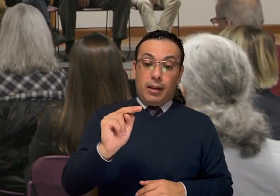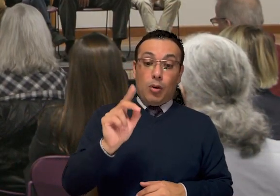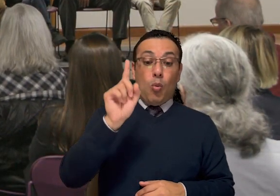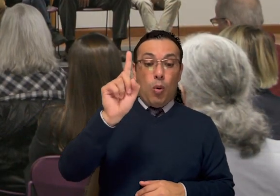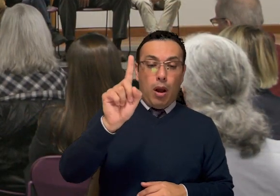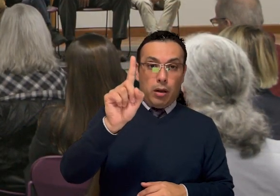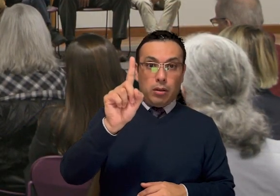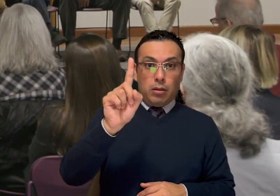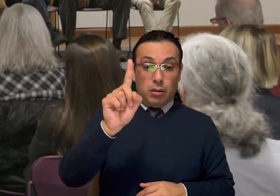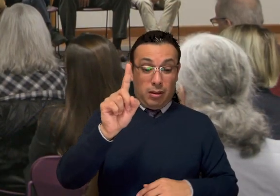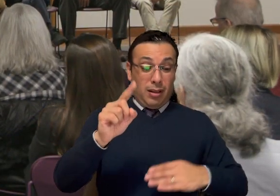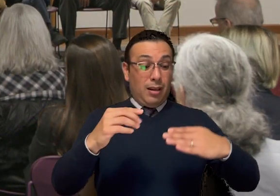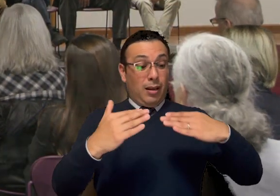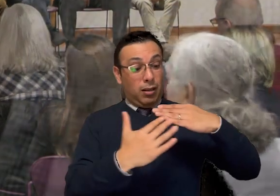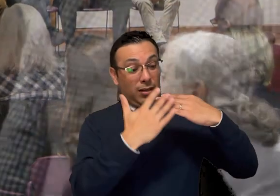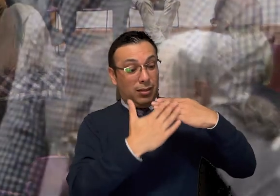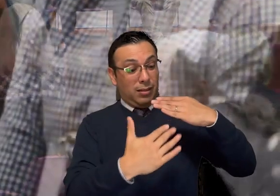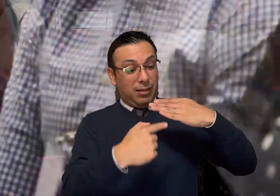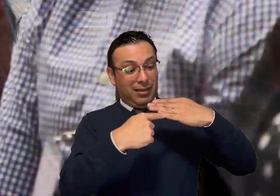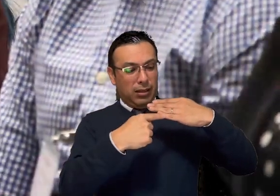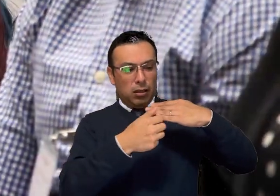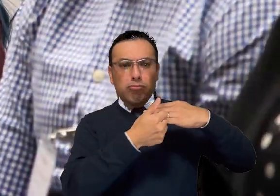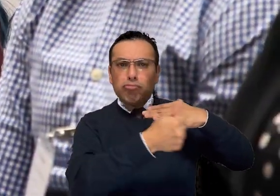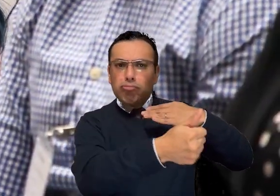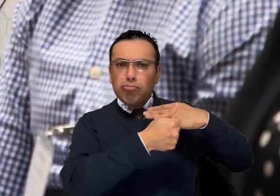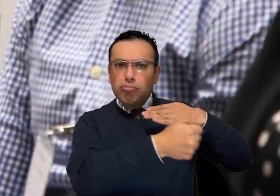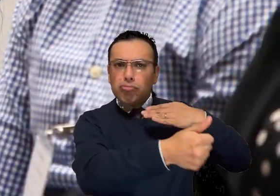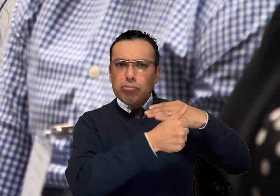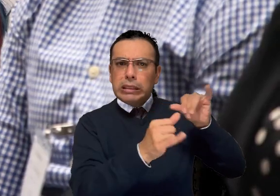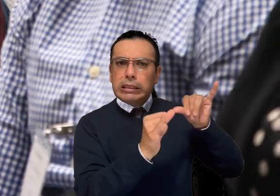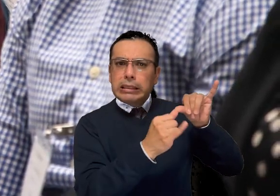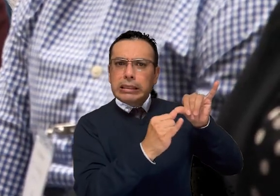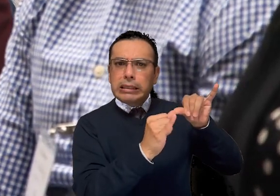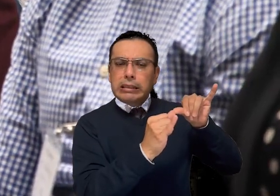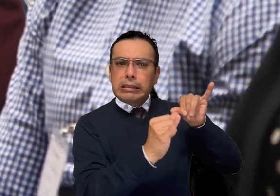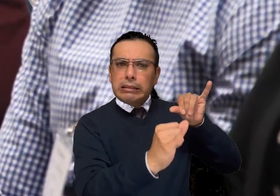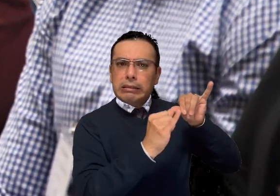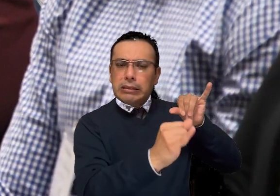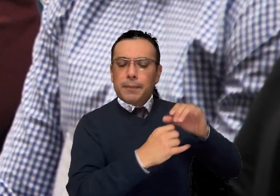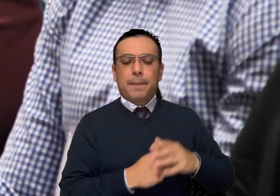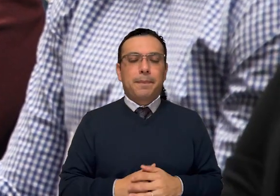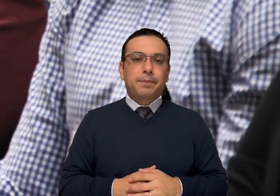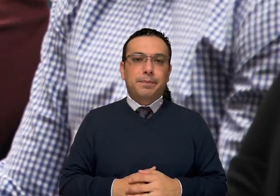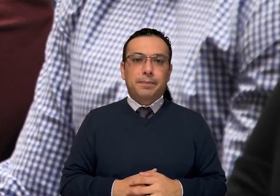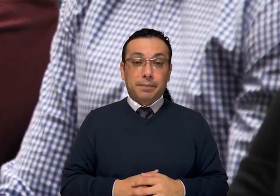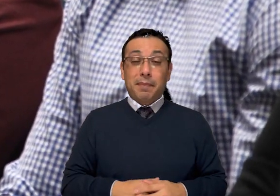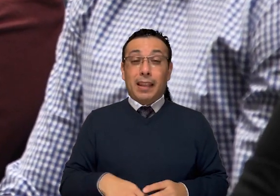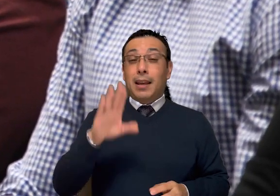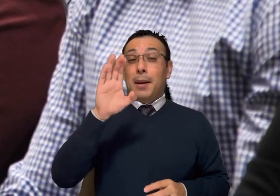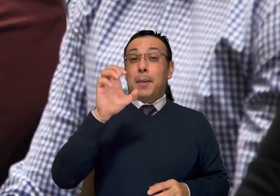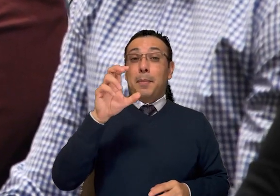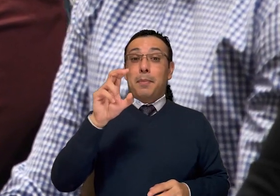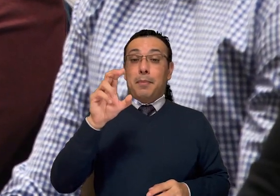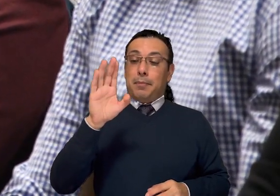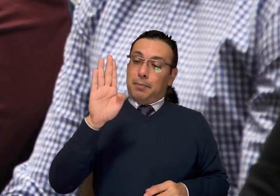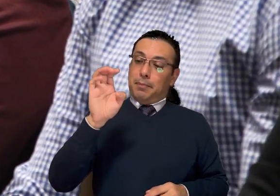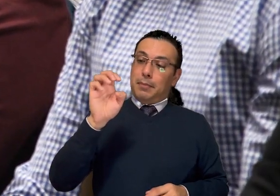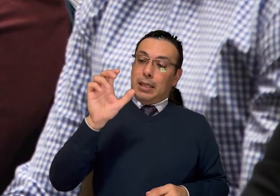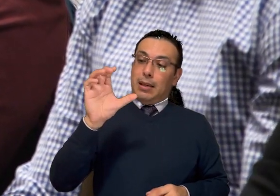So Beacon Wind, and I have a colleague if he wants to add to this if you like. It's 60 miles east of